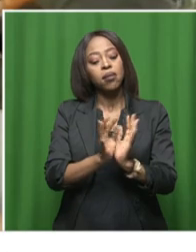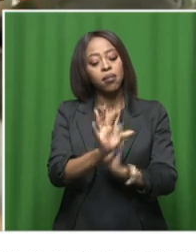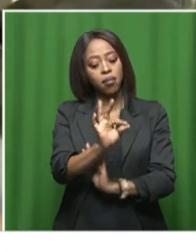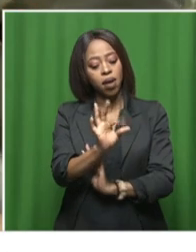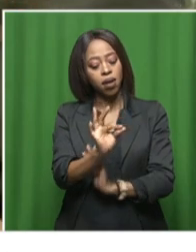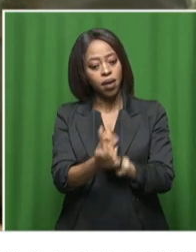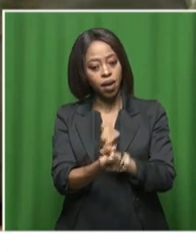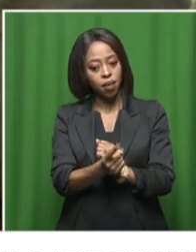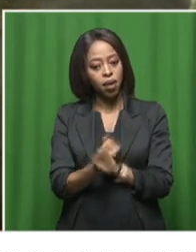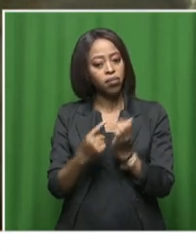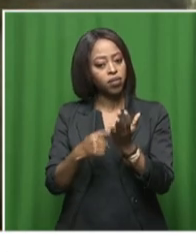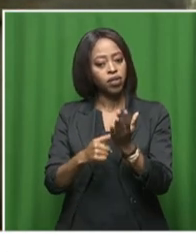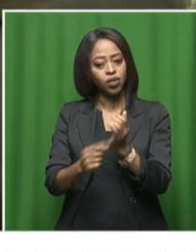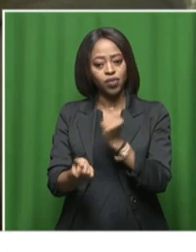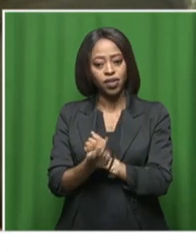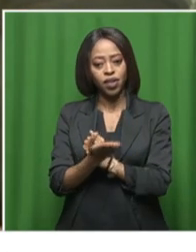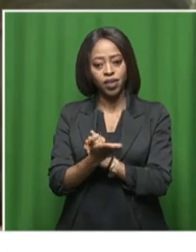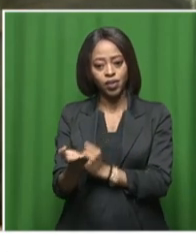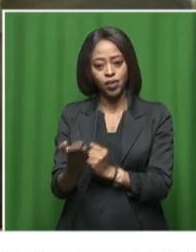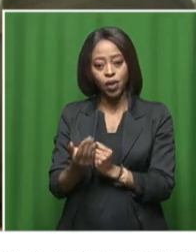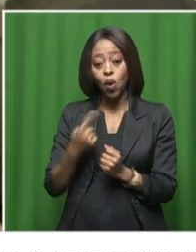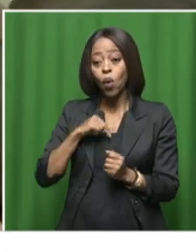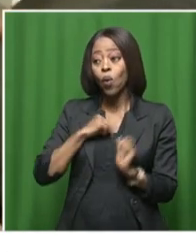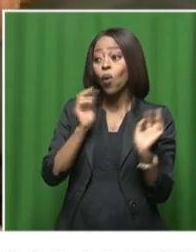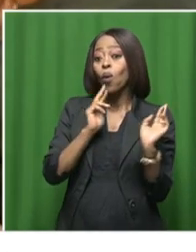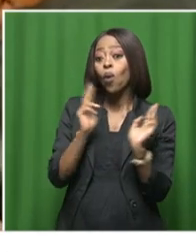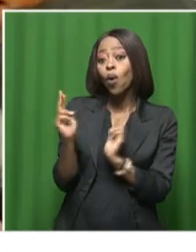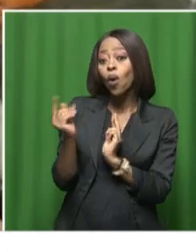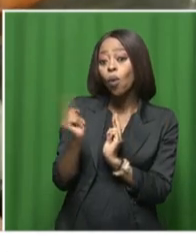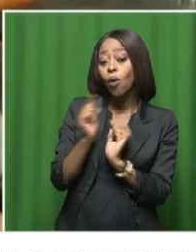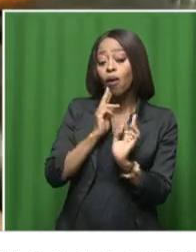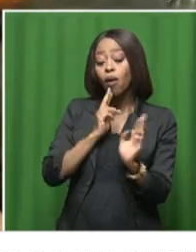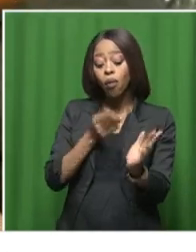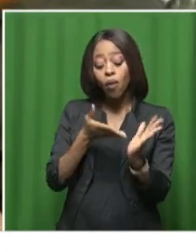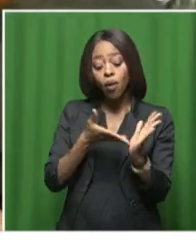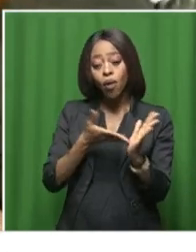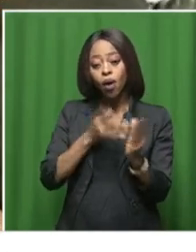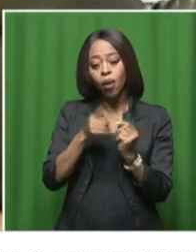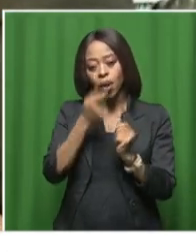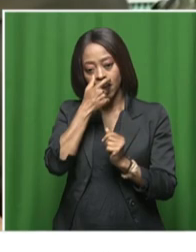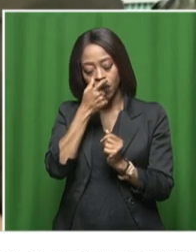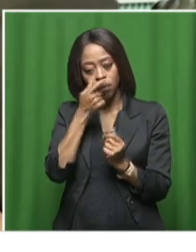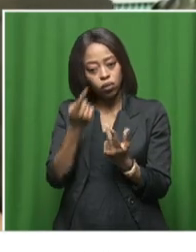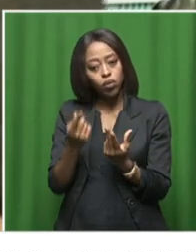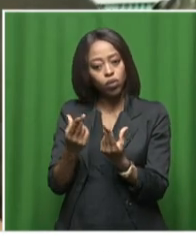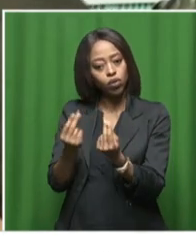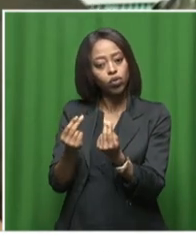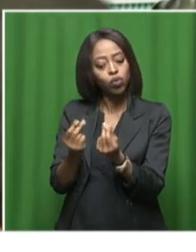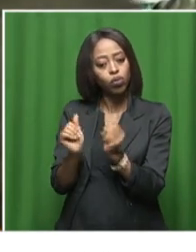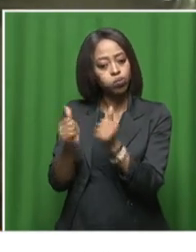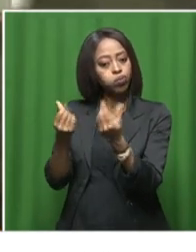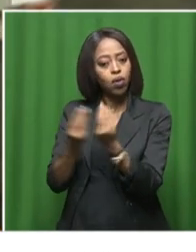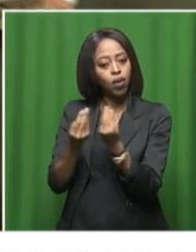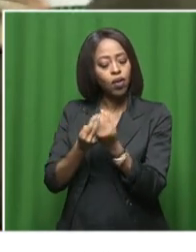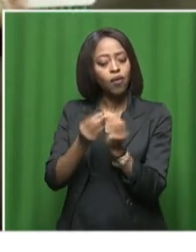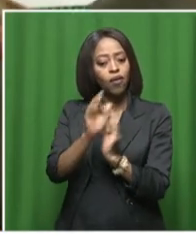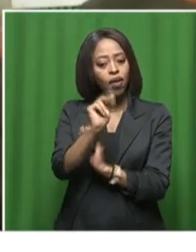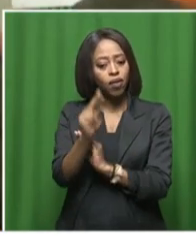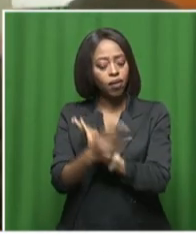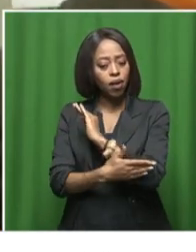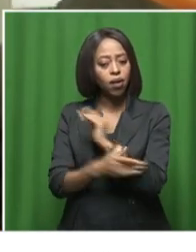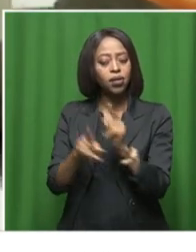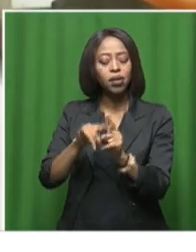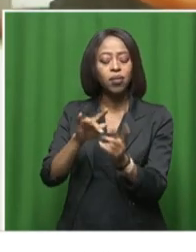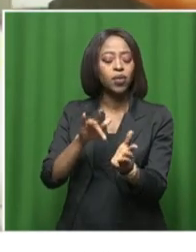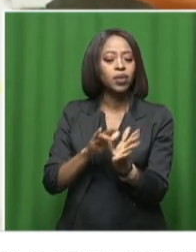all of those issues there. All one can hope is that the report is about the president, that he will do the best thing for the ANC, for the country, and for the